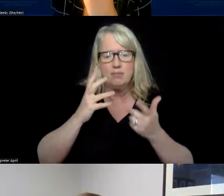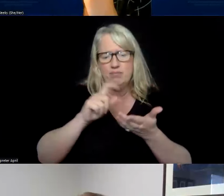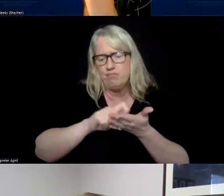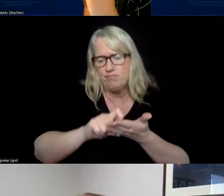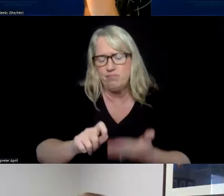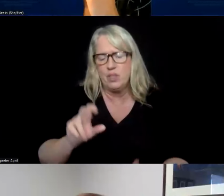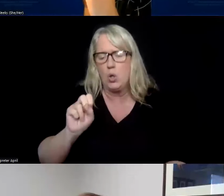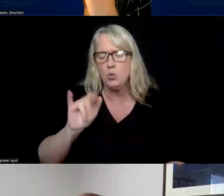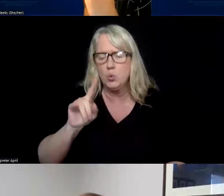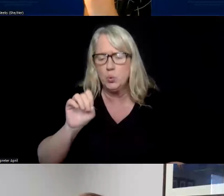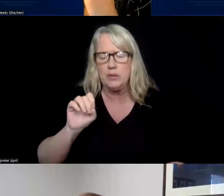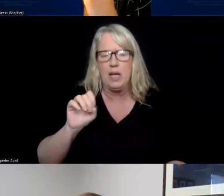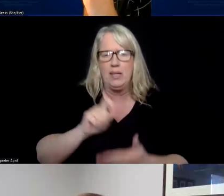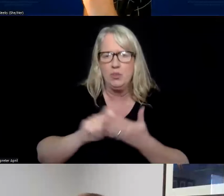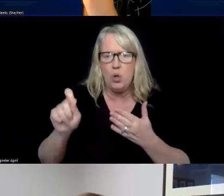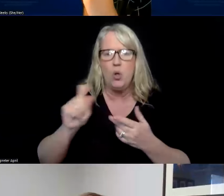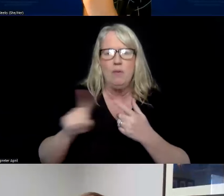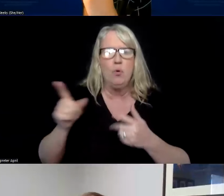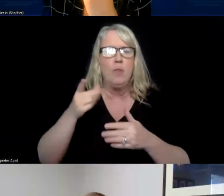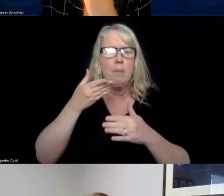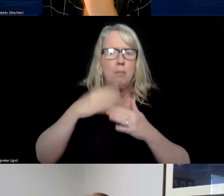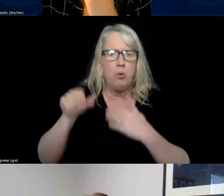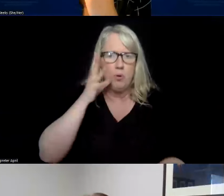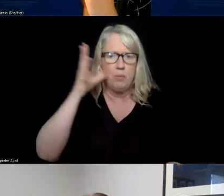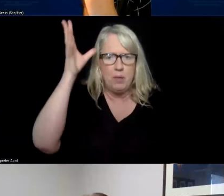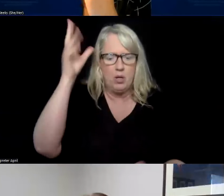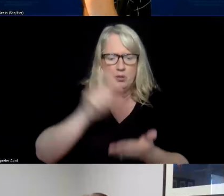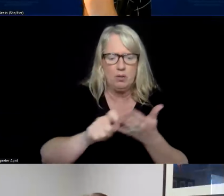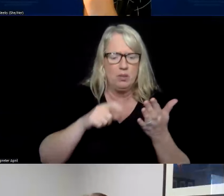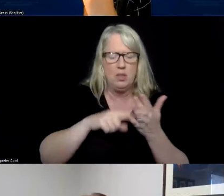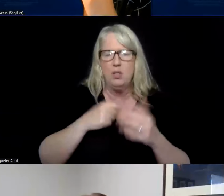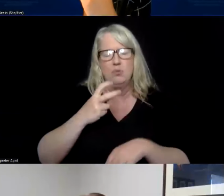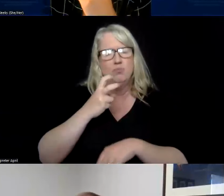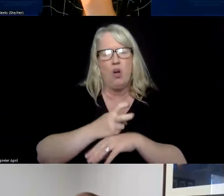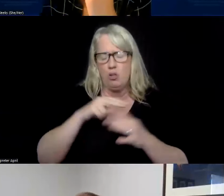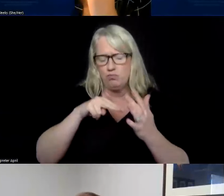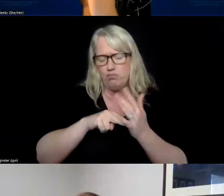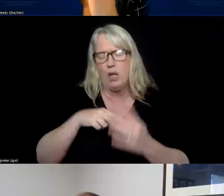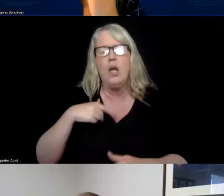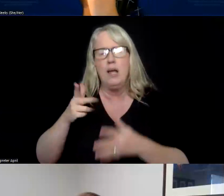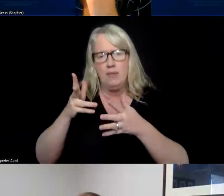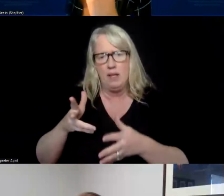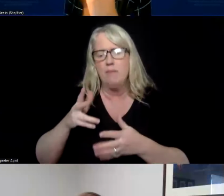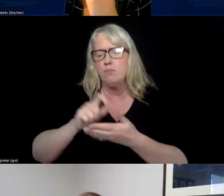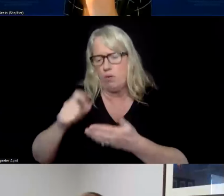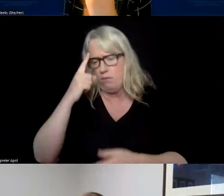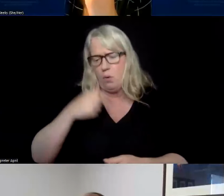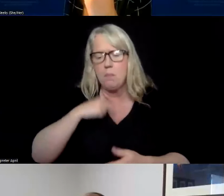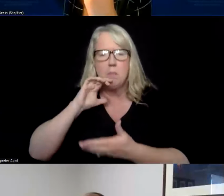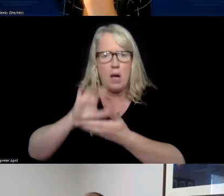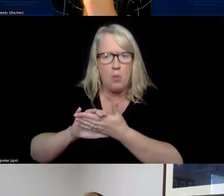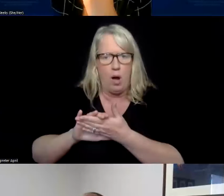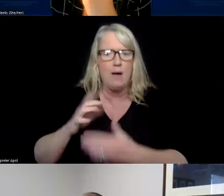one for their birth parents, which was very, very hard to read. And they left one for my wife and I,